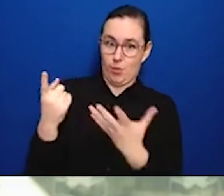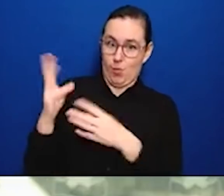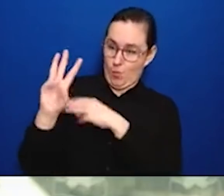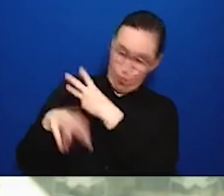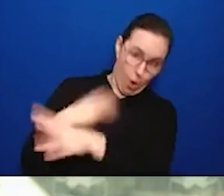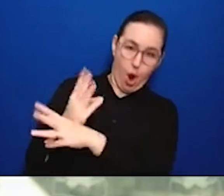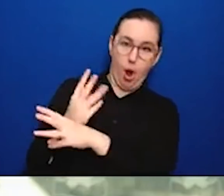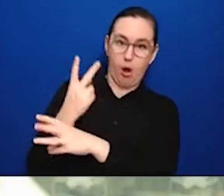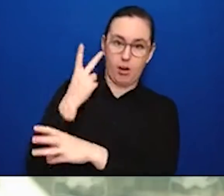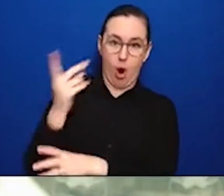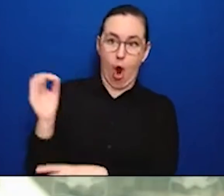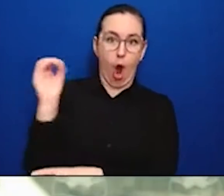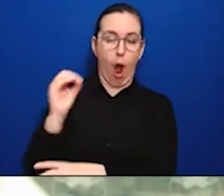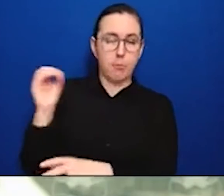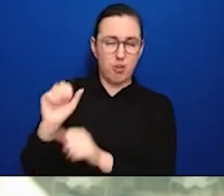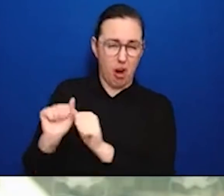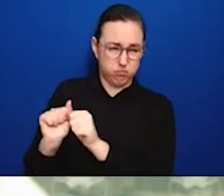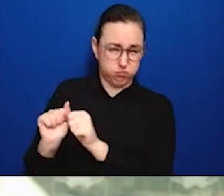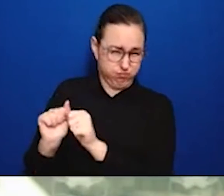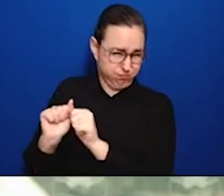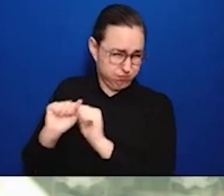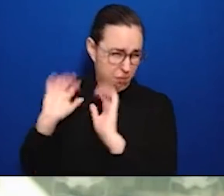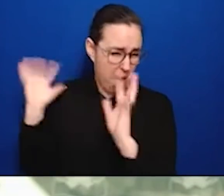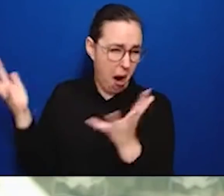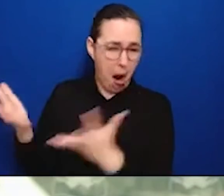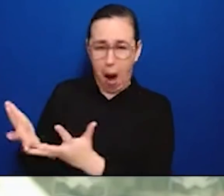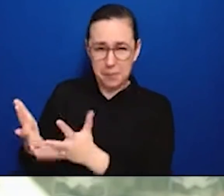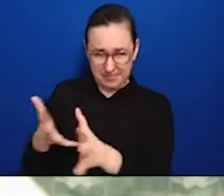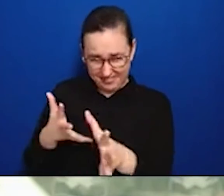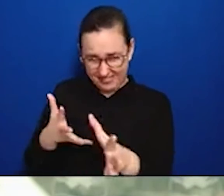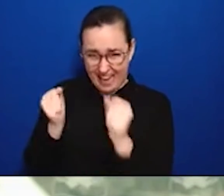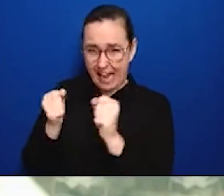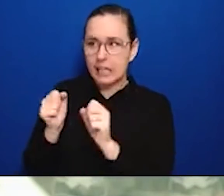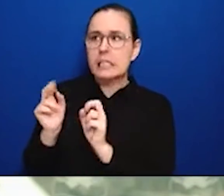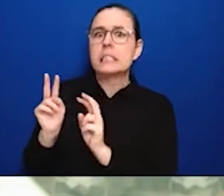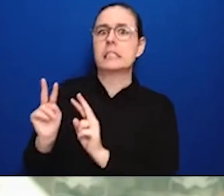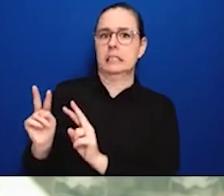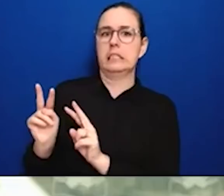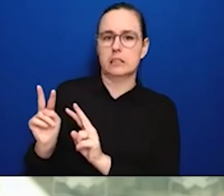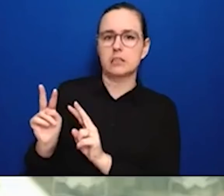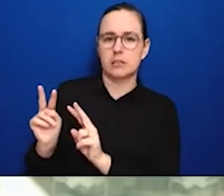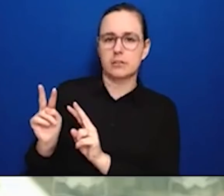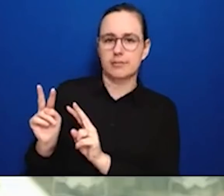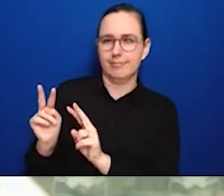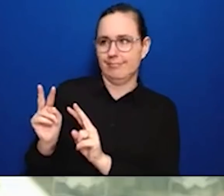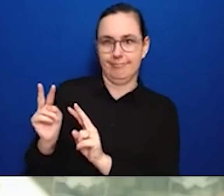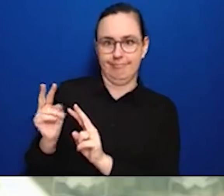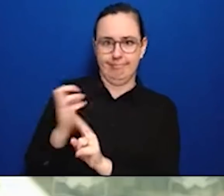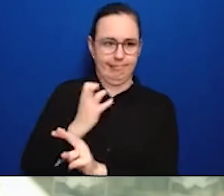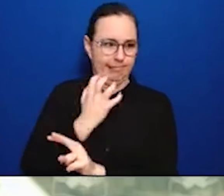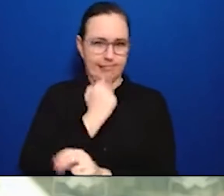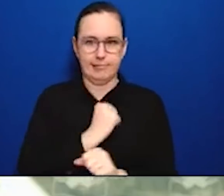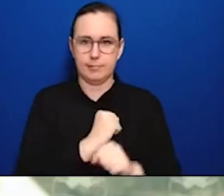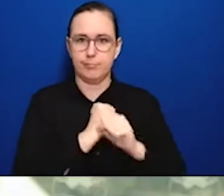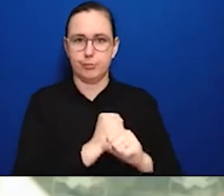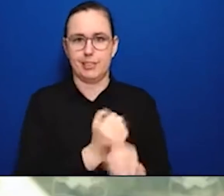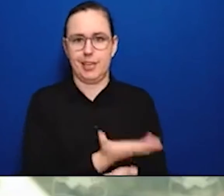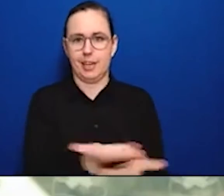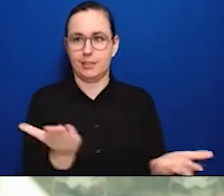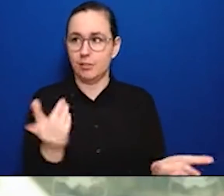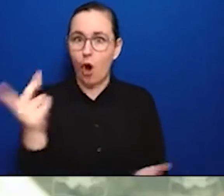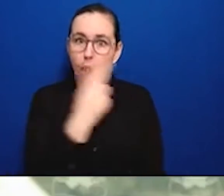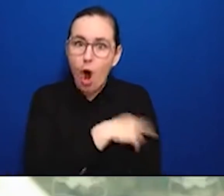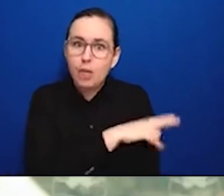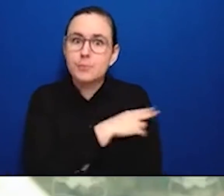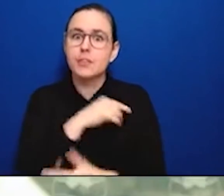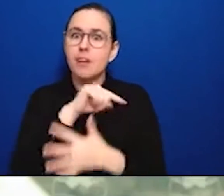but also our healthcare system. And so decisions are made on what we've seen, where we've seen cases come up